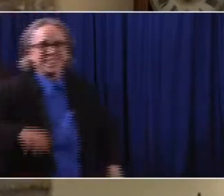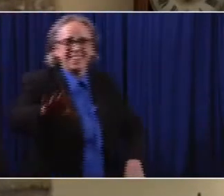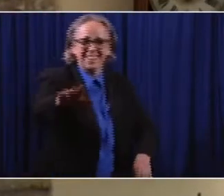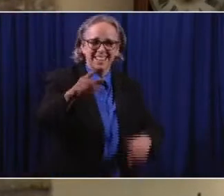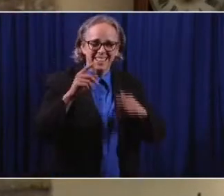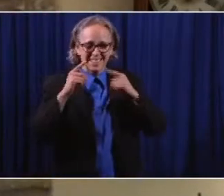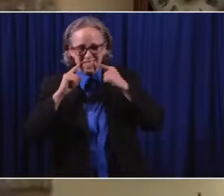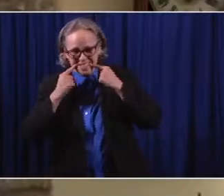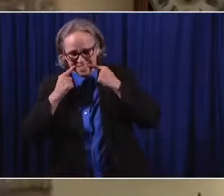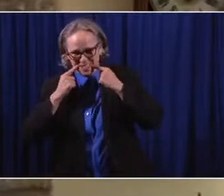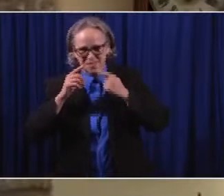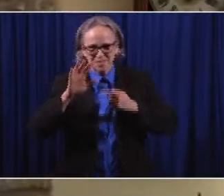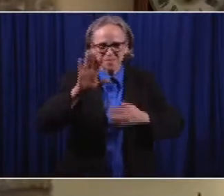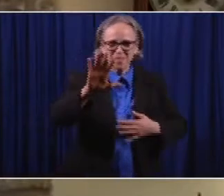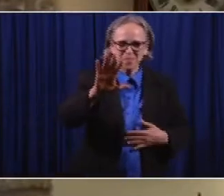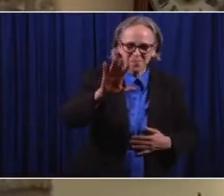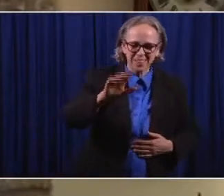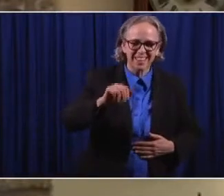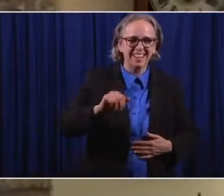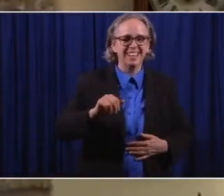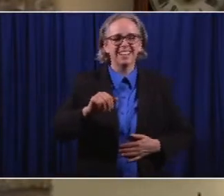doesn't mean I accept the facts.